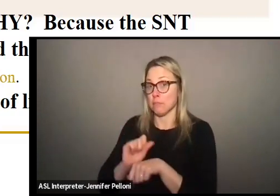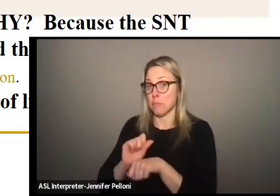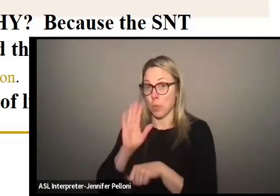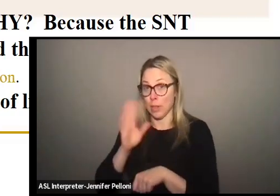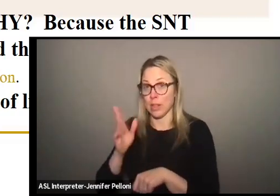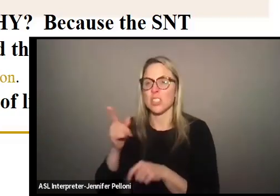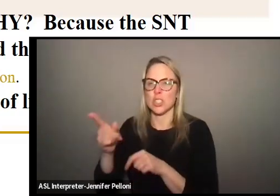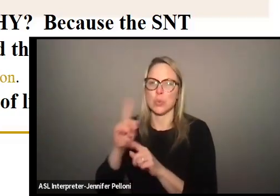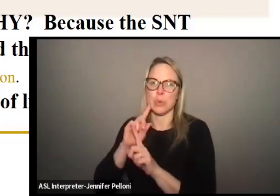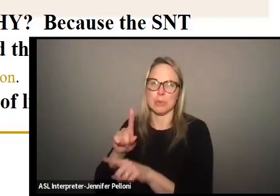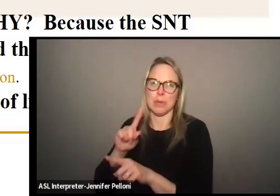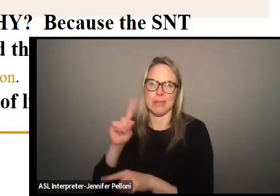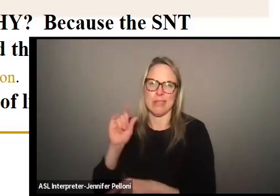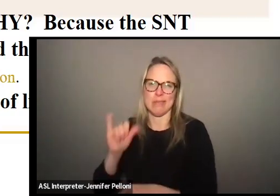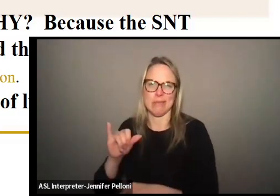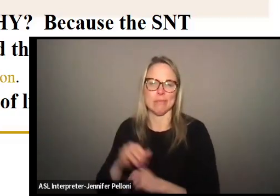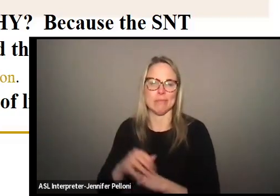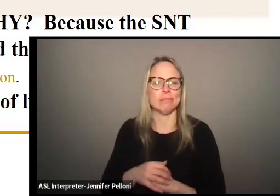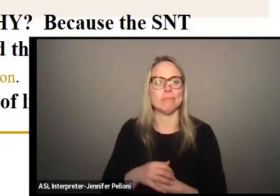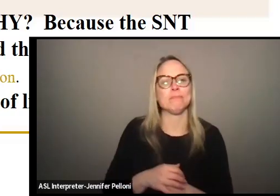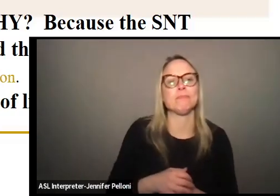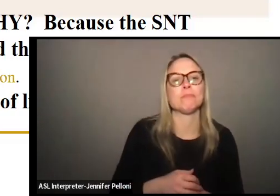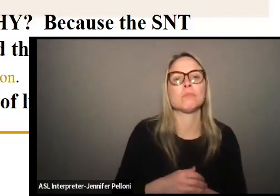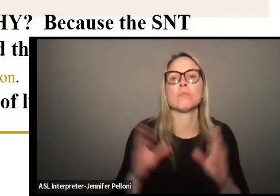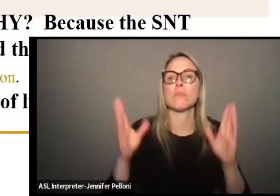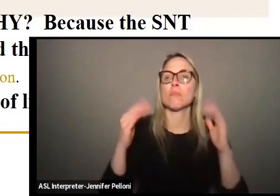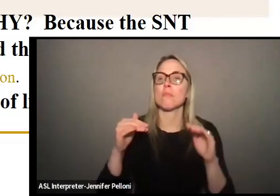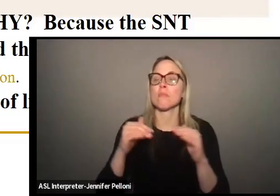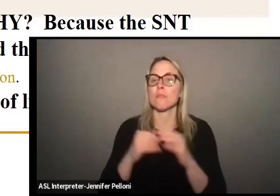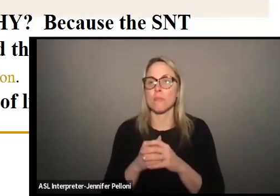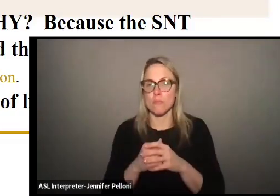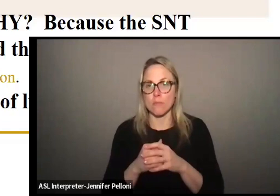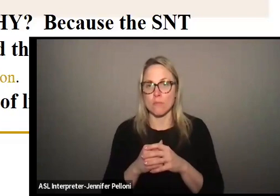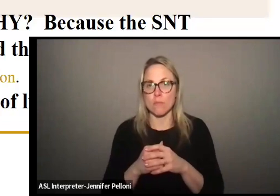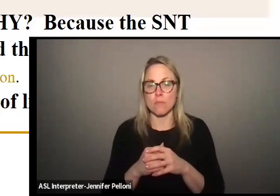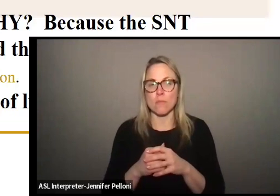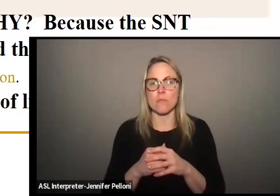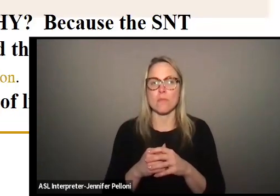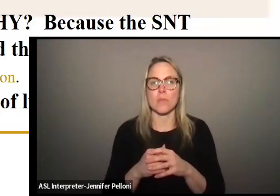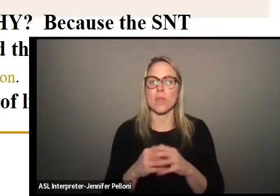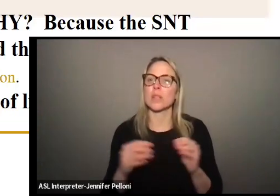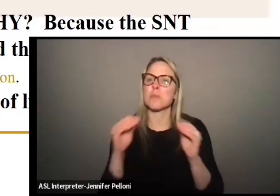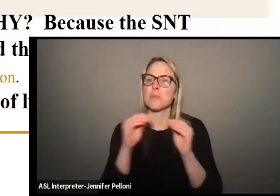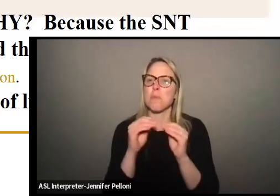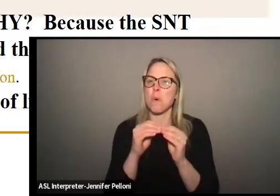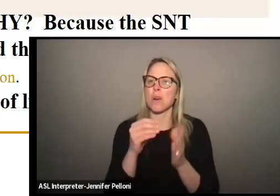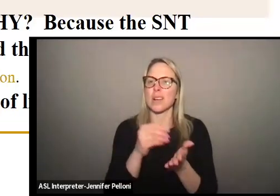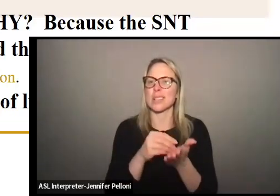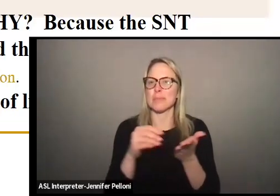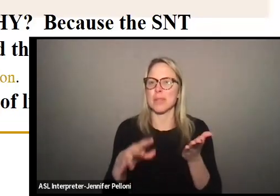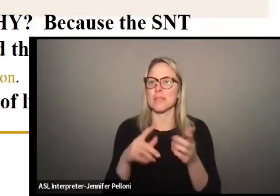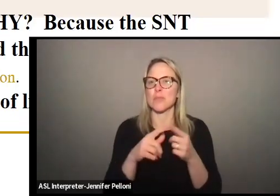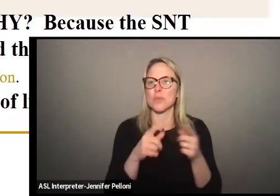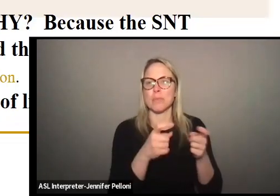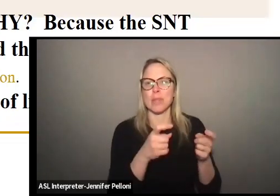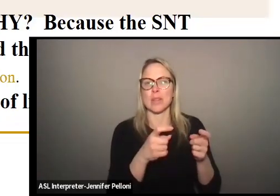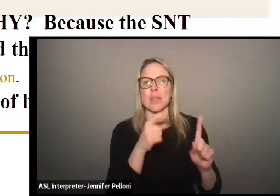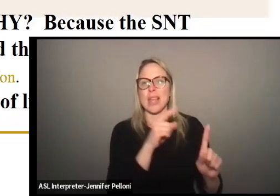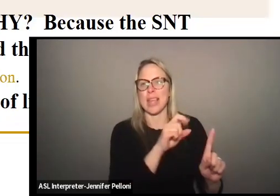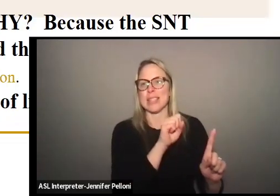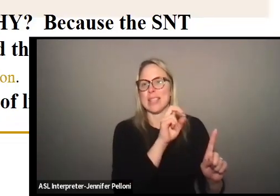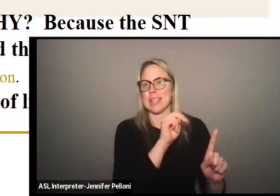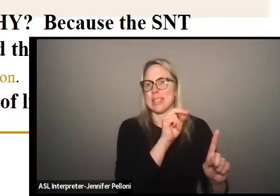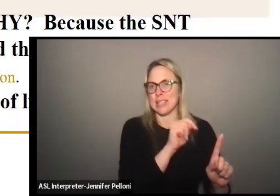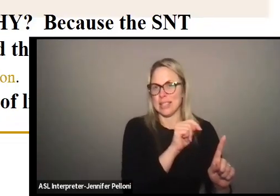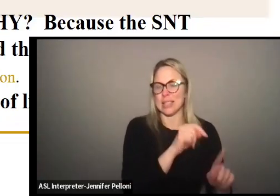can respond to that. And then it is more costly to administer a special needs trust, and it is